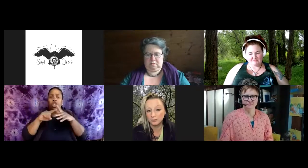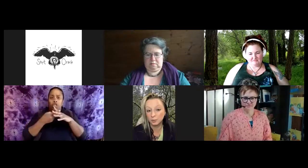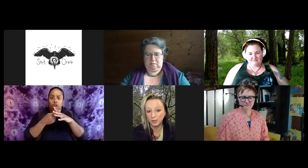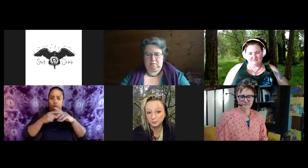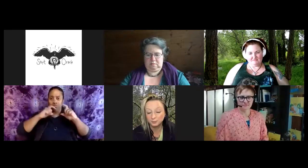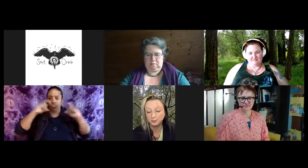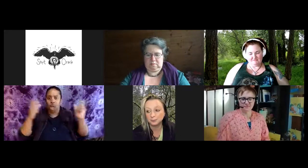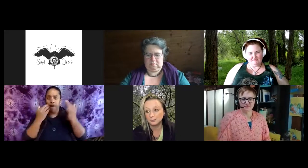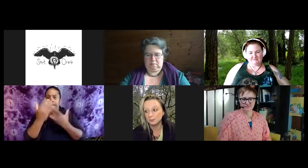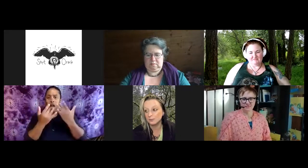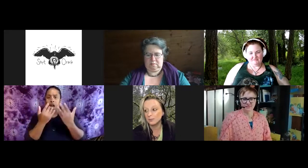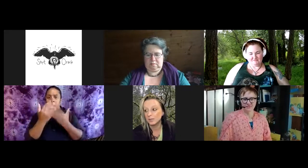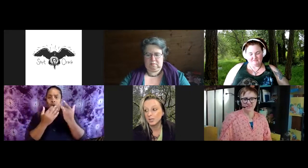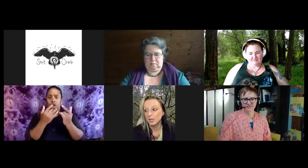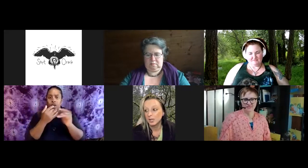evening before.